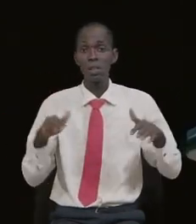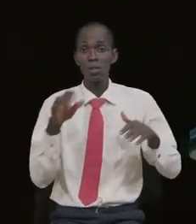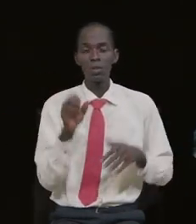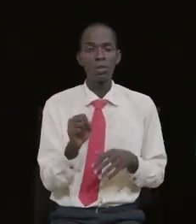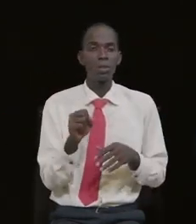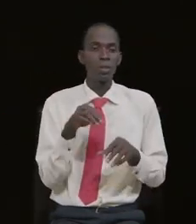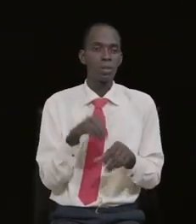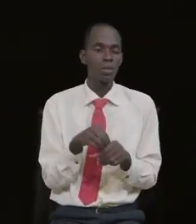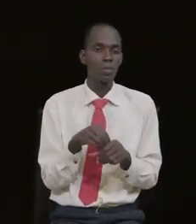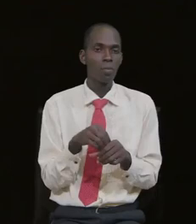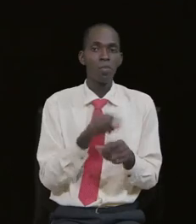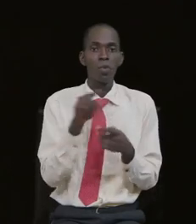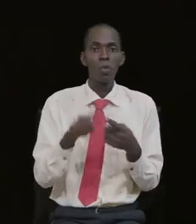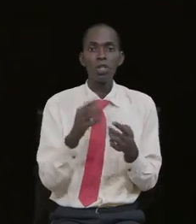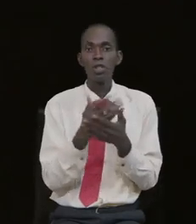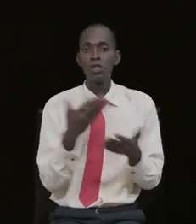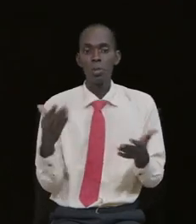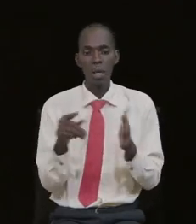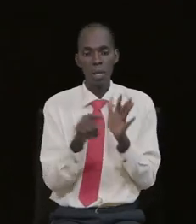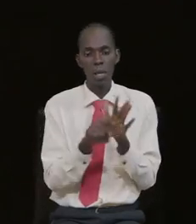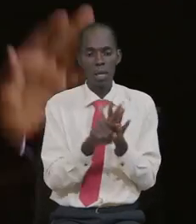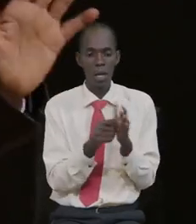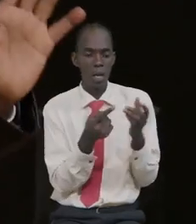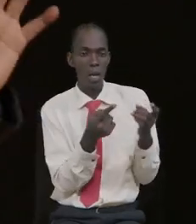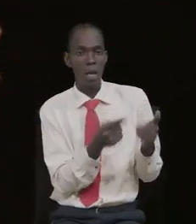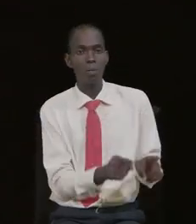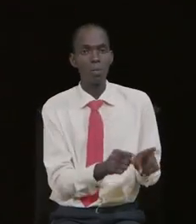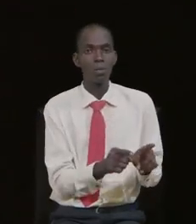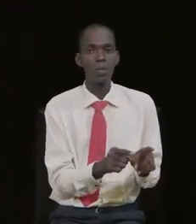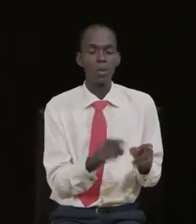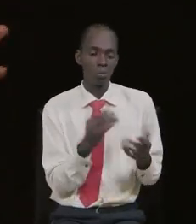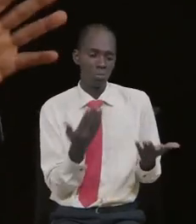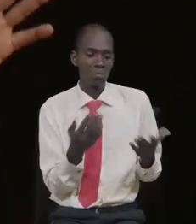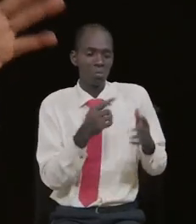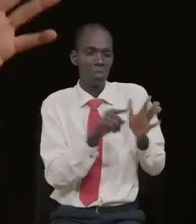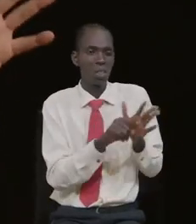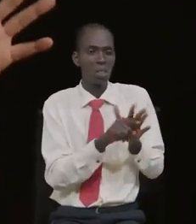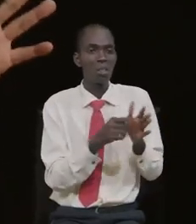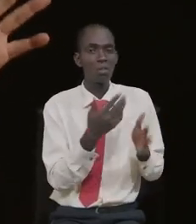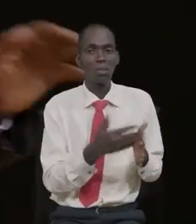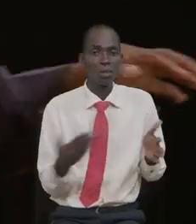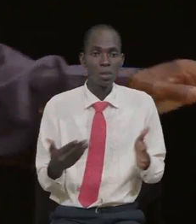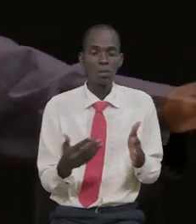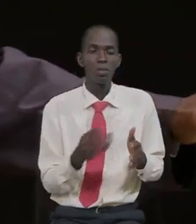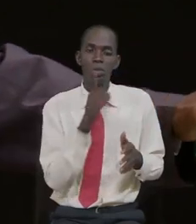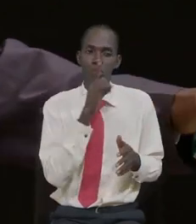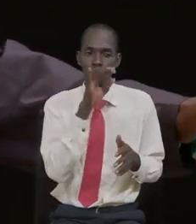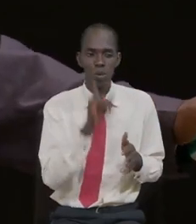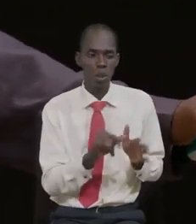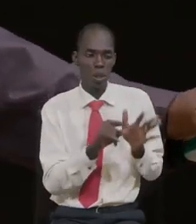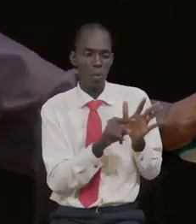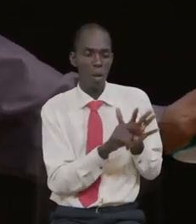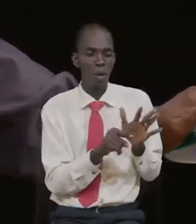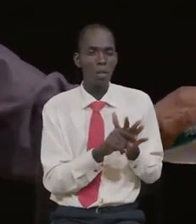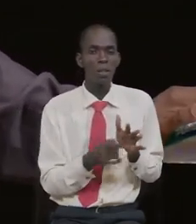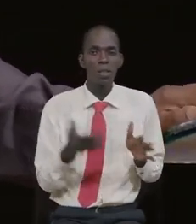prison. When something negative happens, so-called negative, apparently negative, there